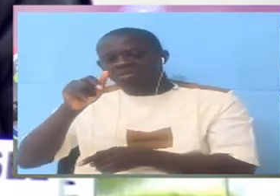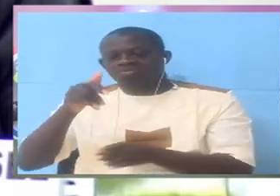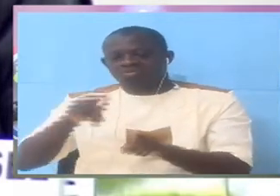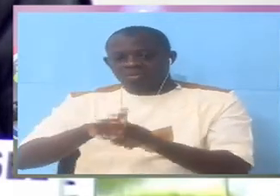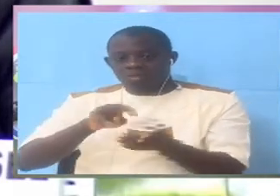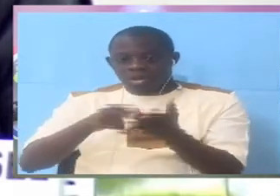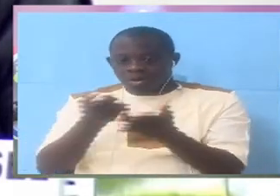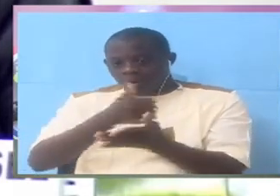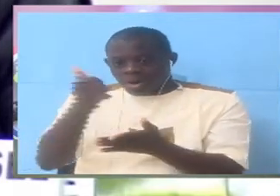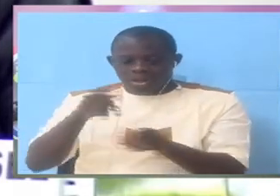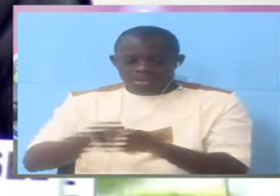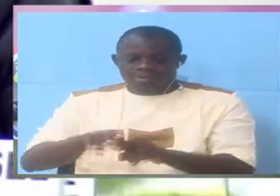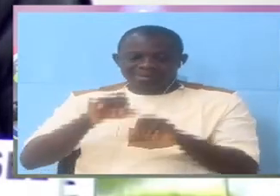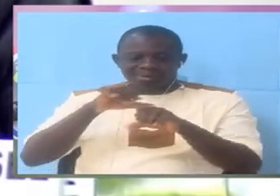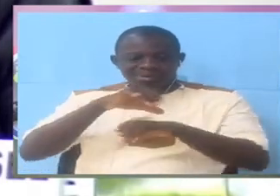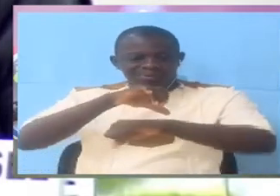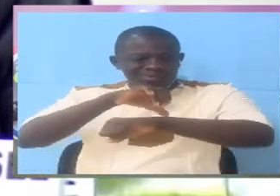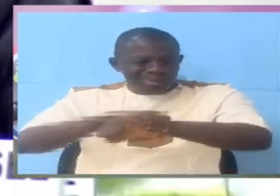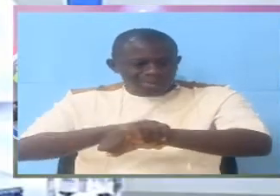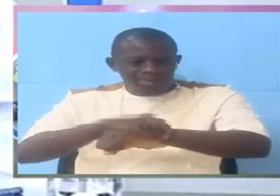decoration.